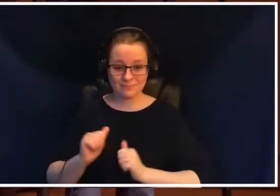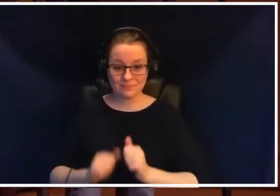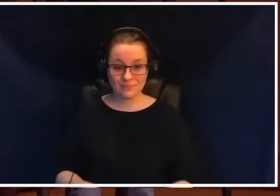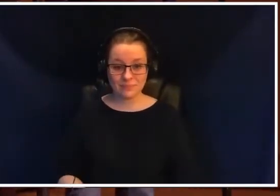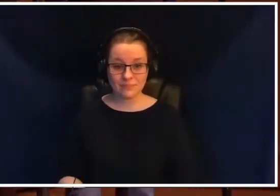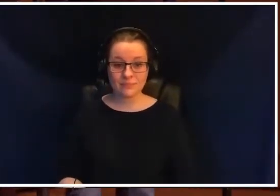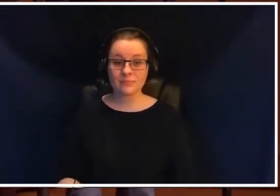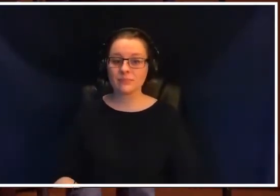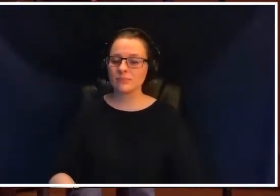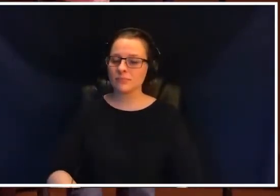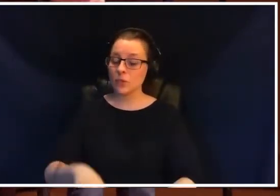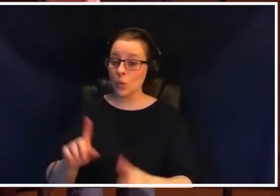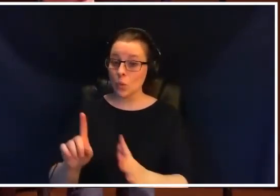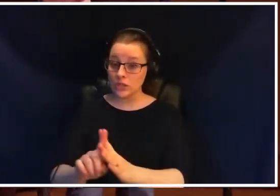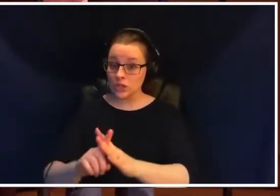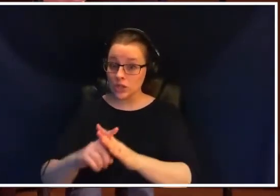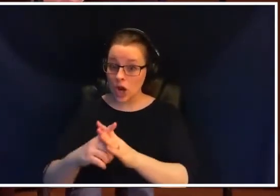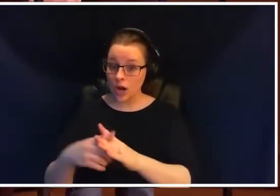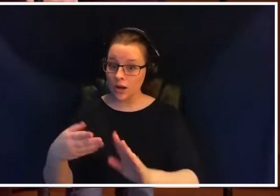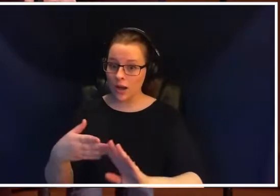Let's start at the very